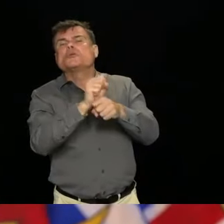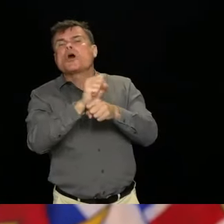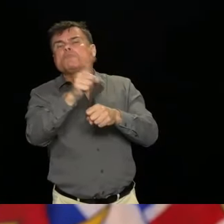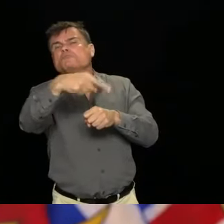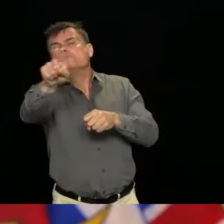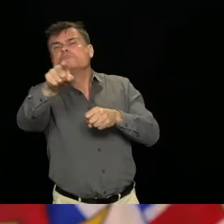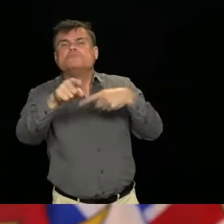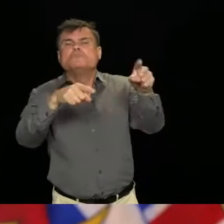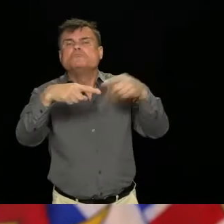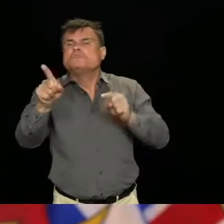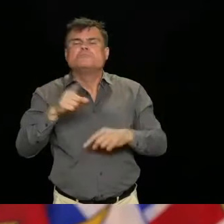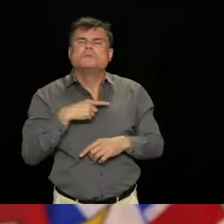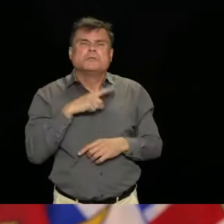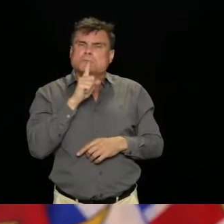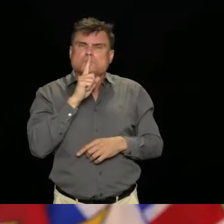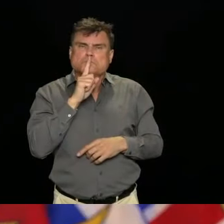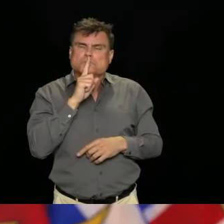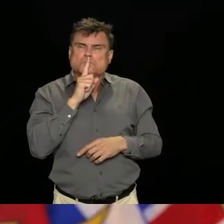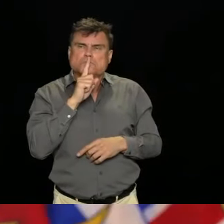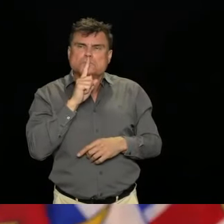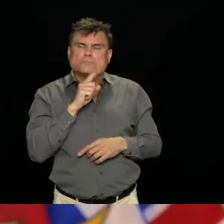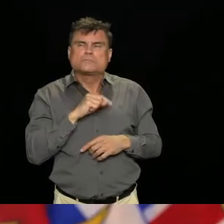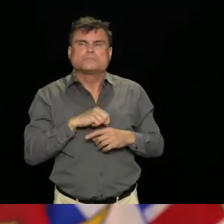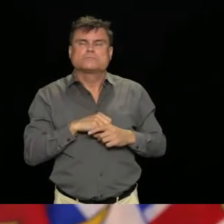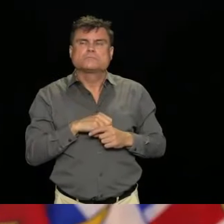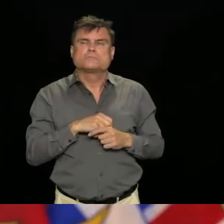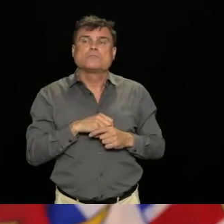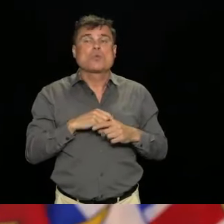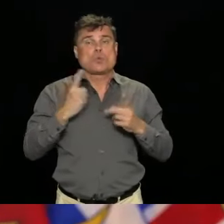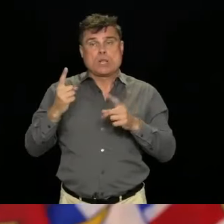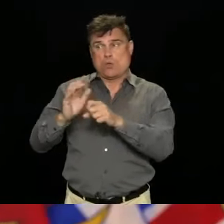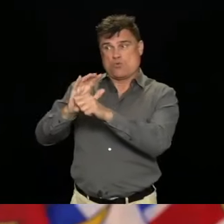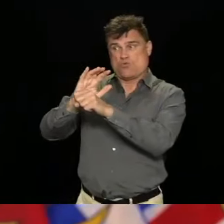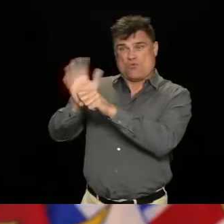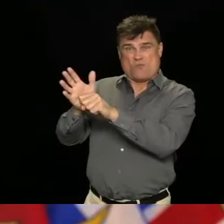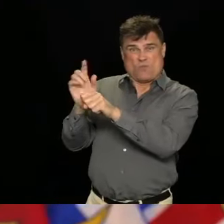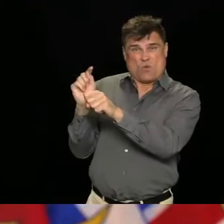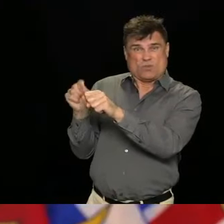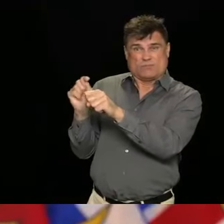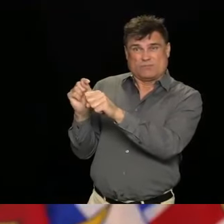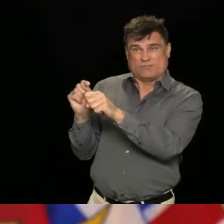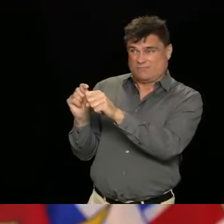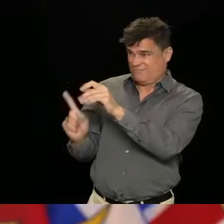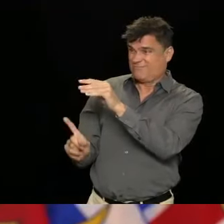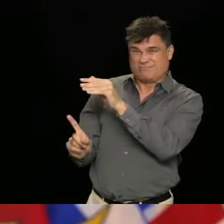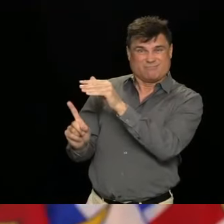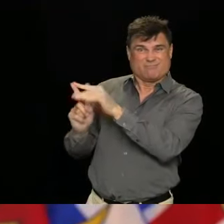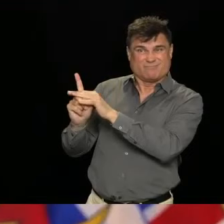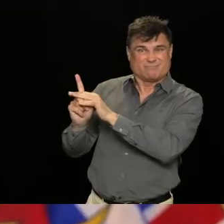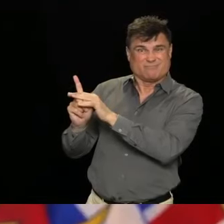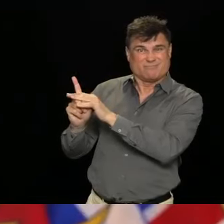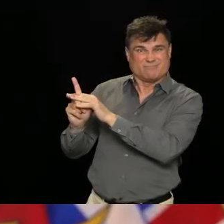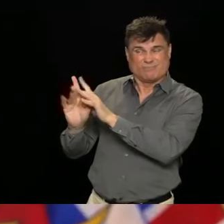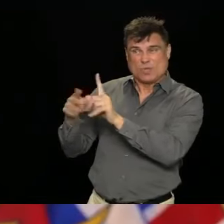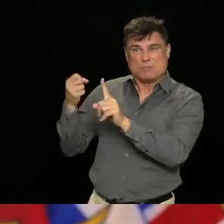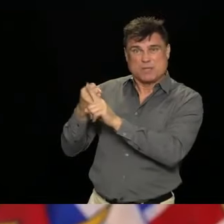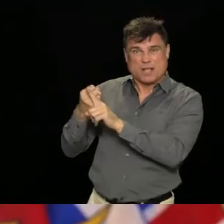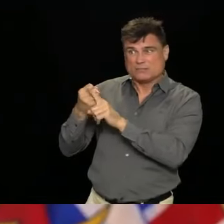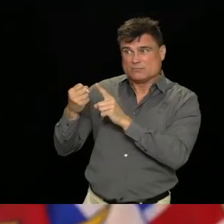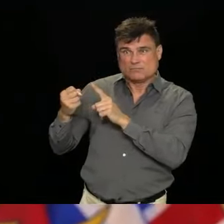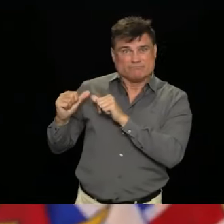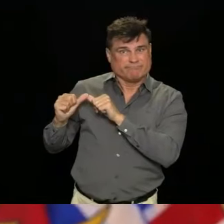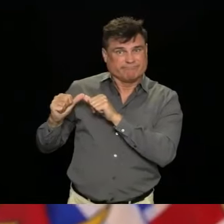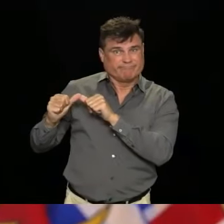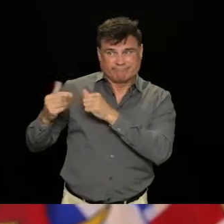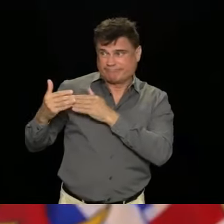Certainly when it came to the benefits for COVID-19, we in fact pushed the federal government to make sure that they were recognizing the gig economy, people